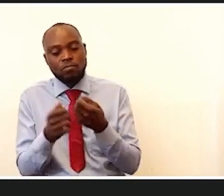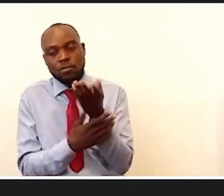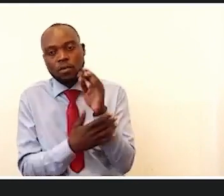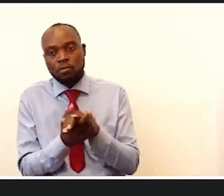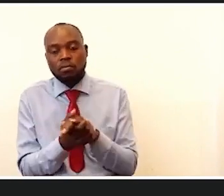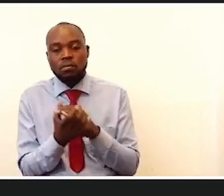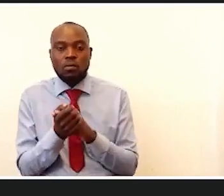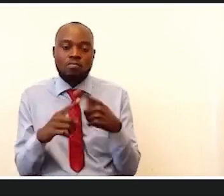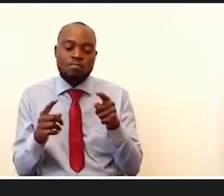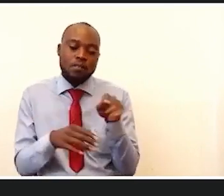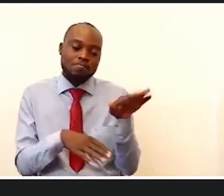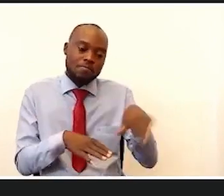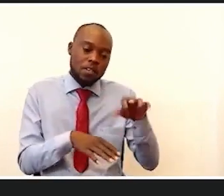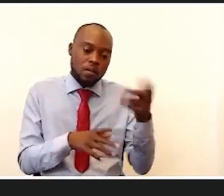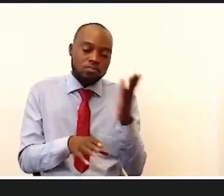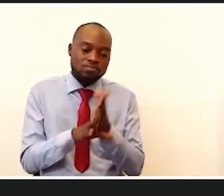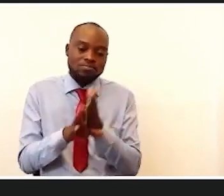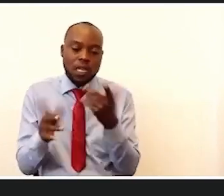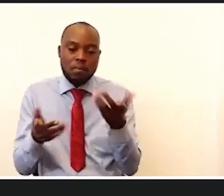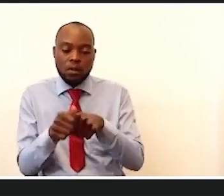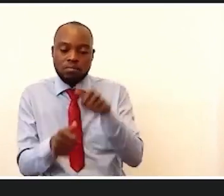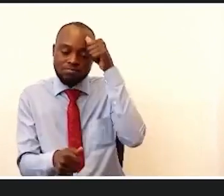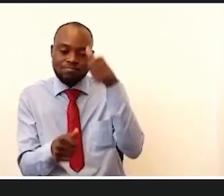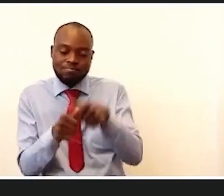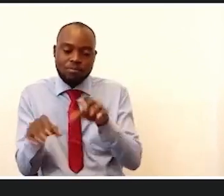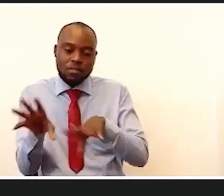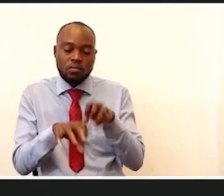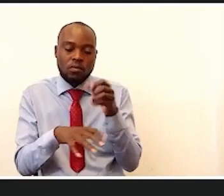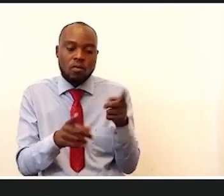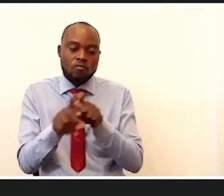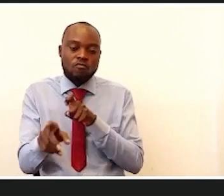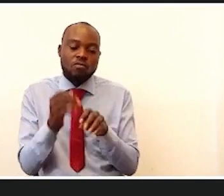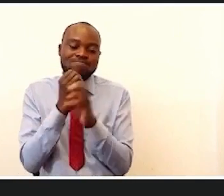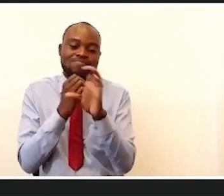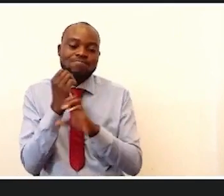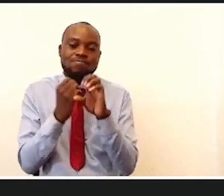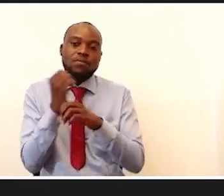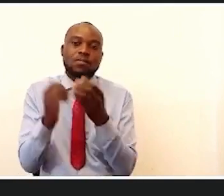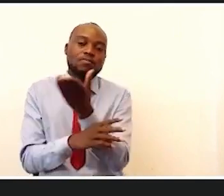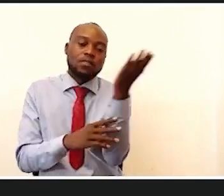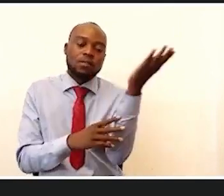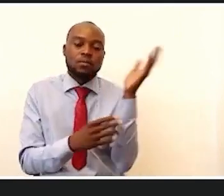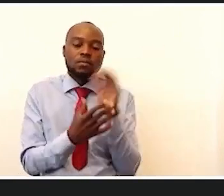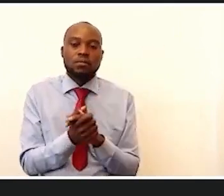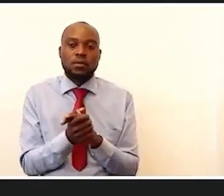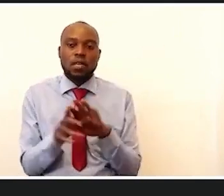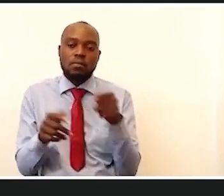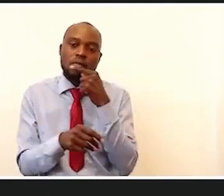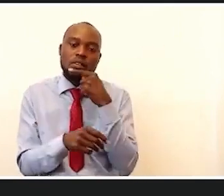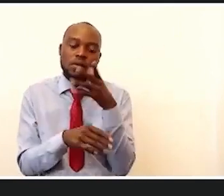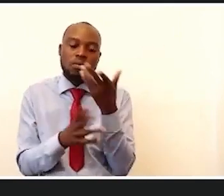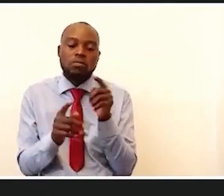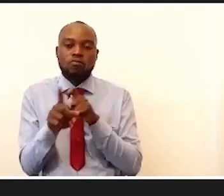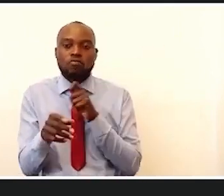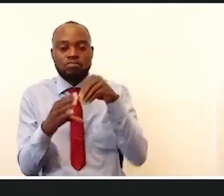the institutions, even if we mobilize resources from outside of the continent and encourage people to invest in